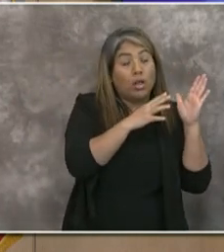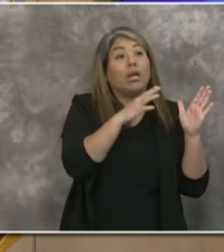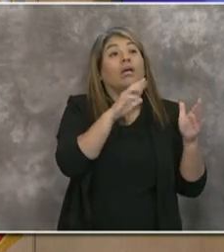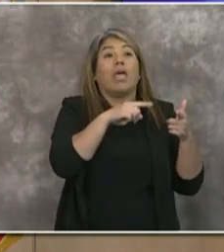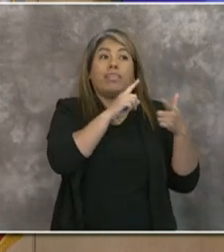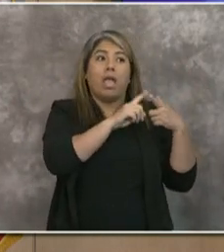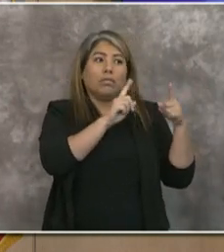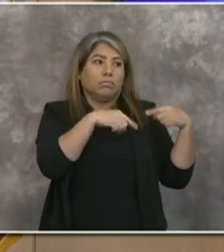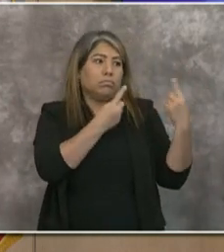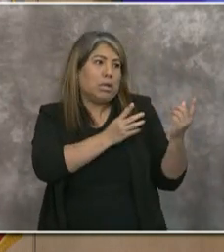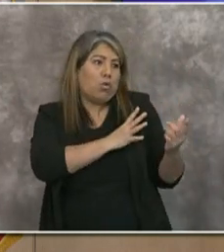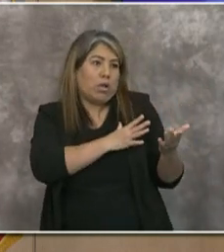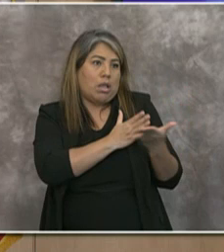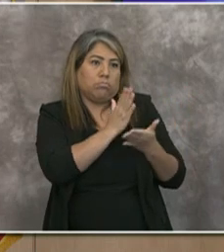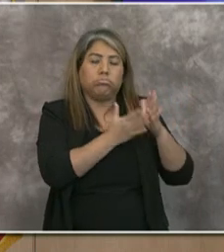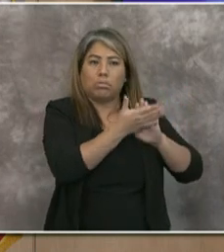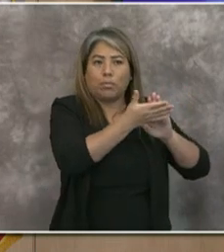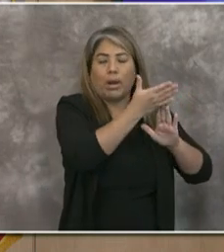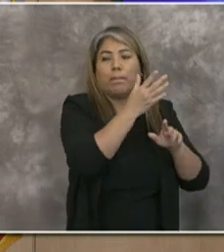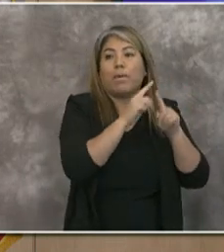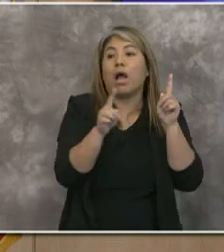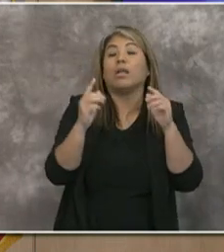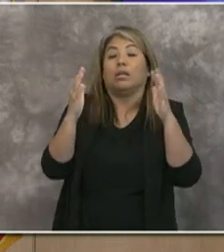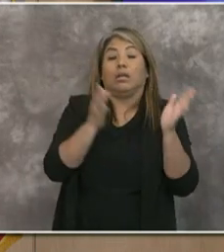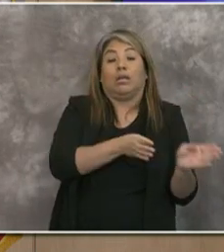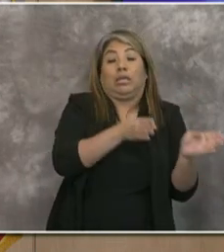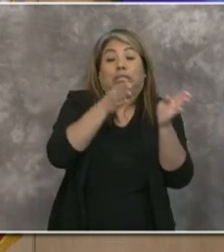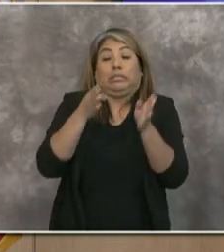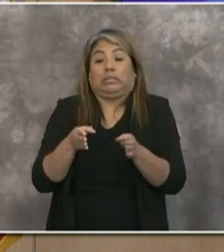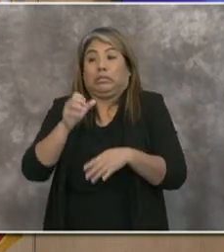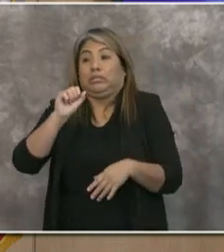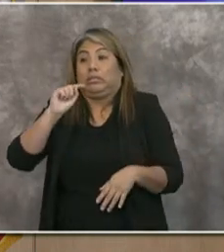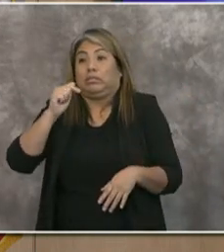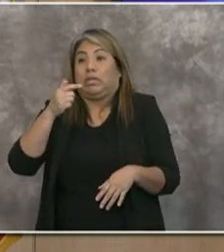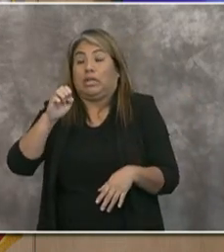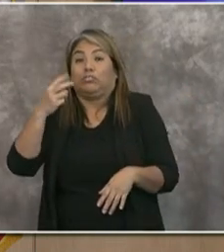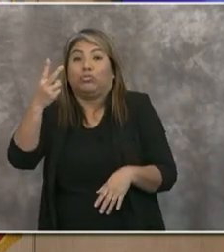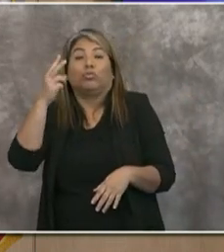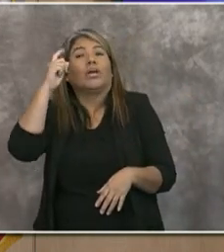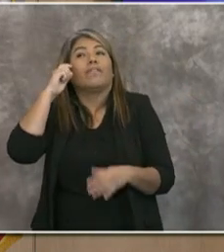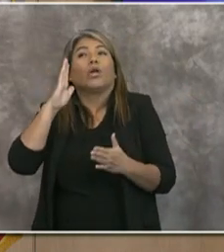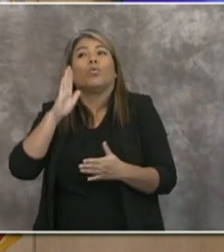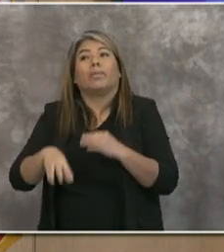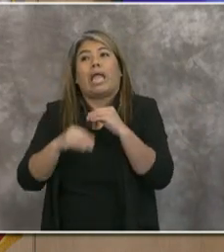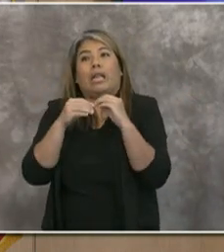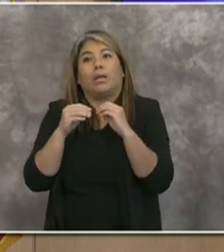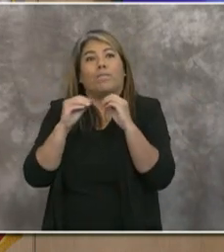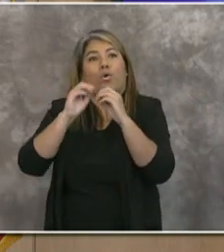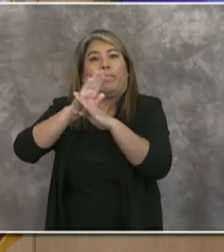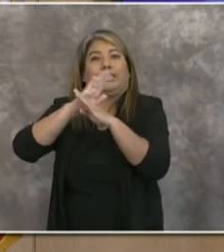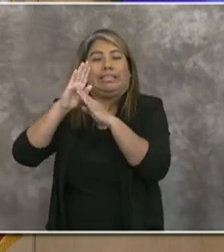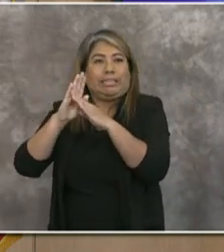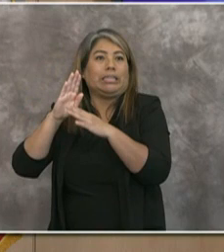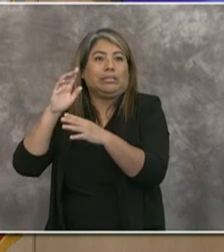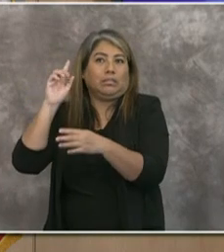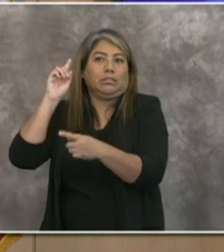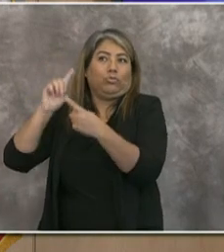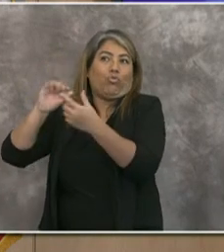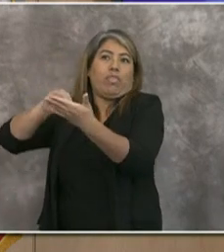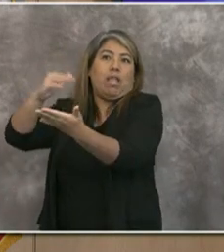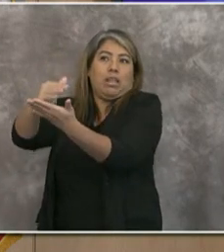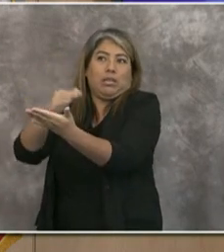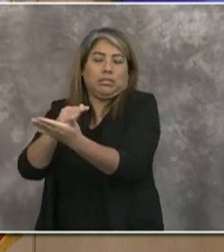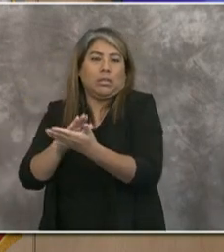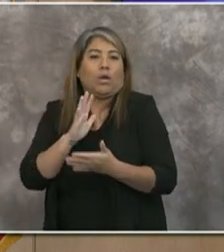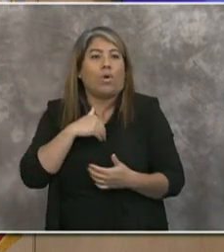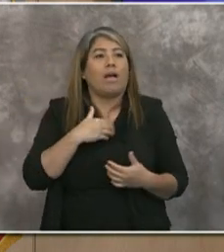operate. What we're doing as we move to stage 2 is the governor will be adding additional businesses to that listing. And those will be additional